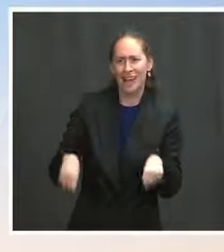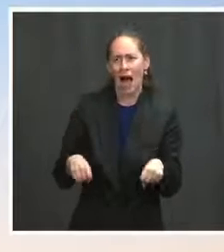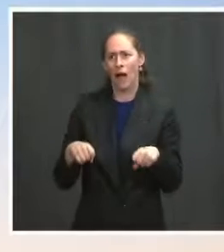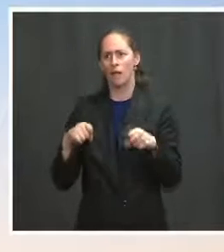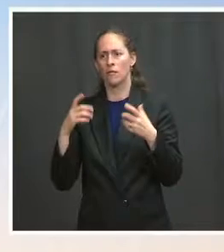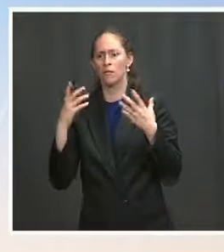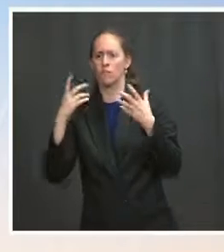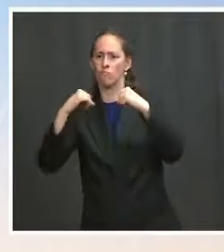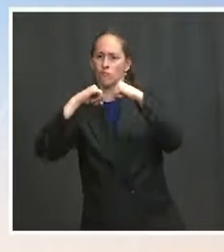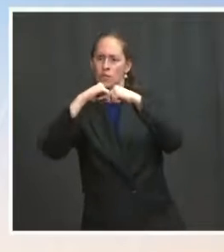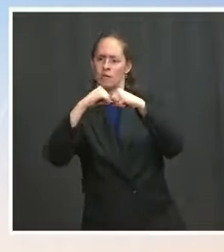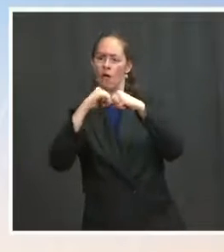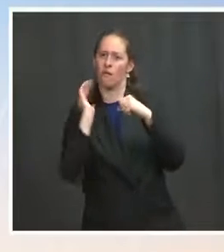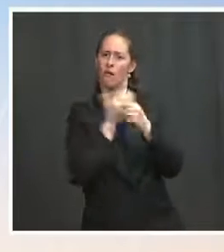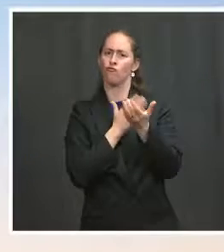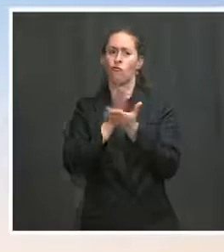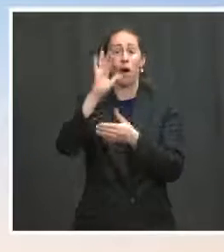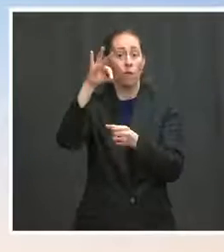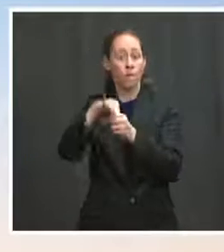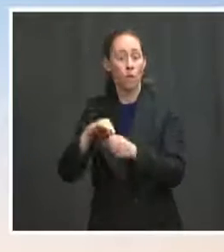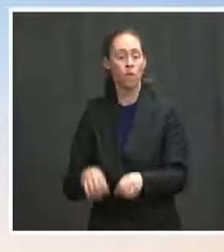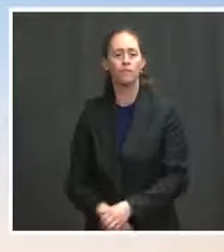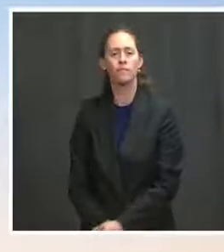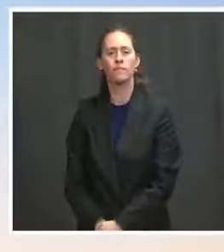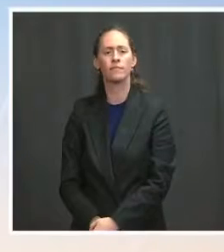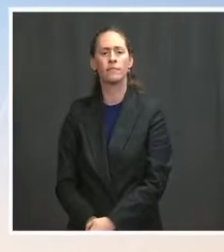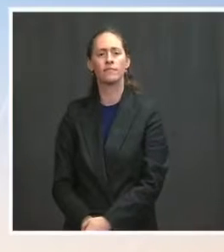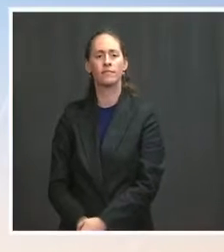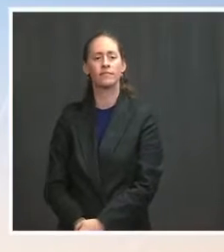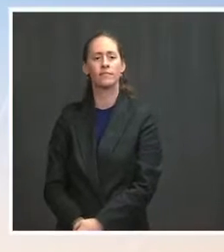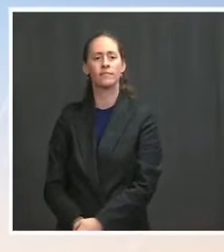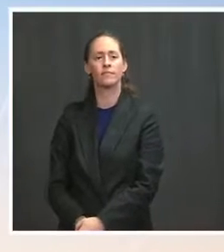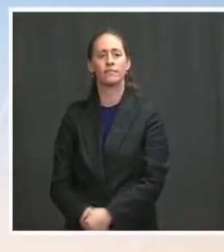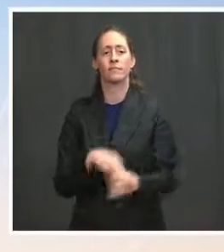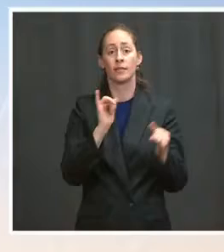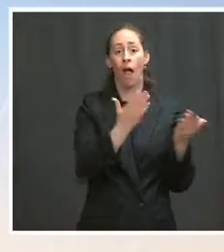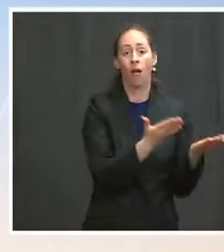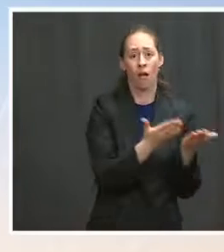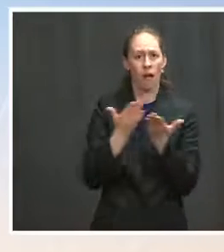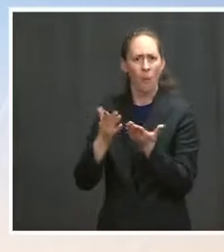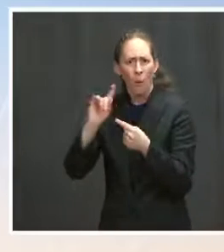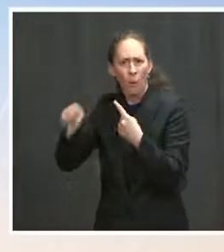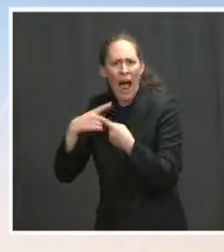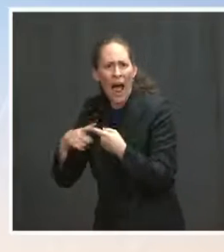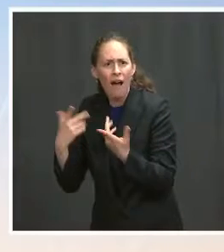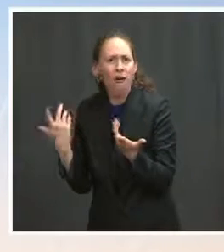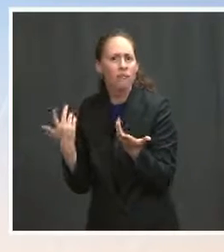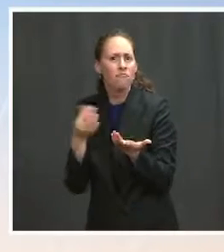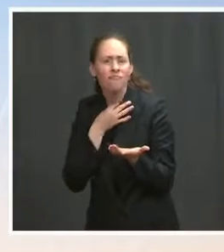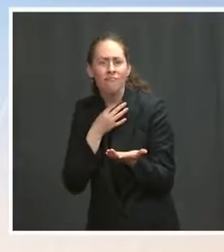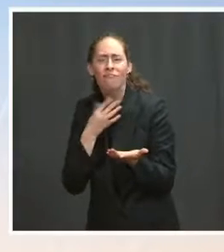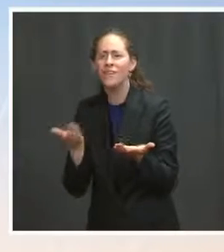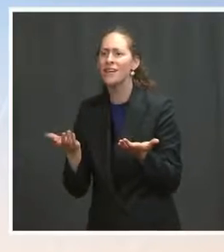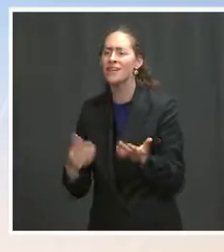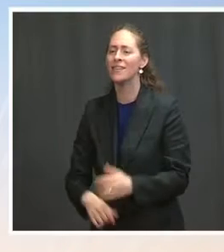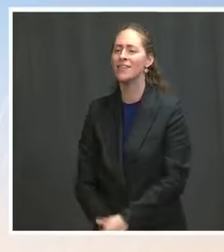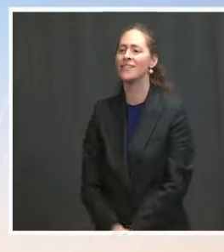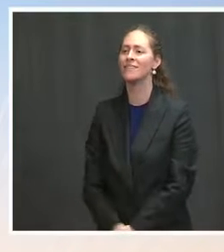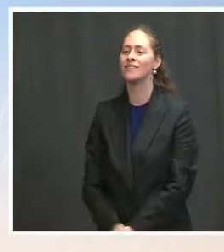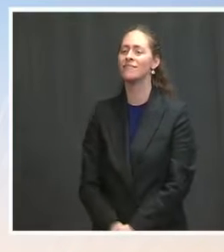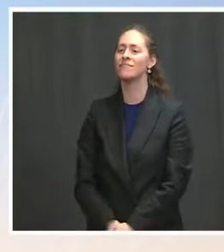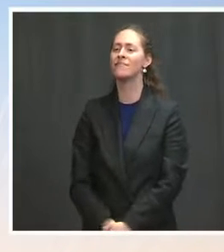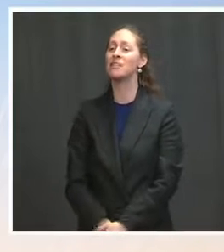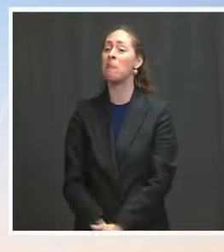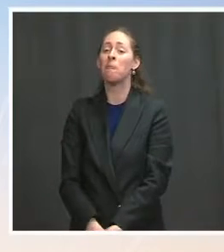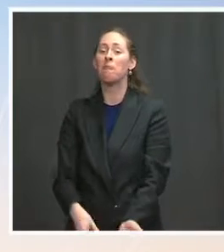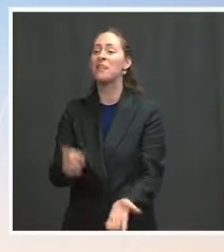ahead, What's your Steve. timeline for these two pieces of legislation? I don't have a new timeline to predict for you here, Steve. Again, Speaker Pelosi